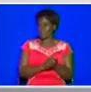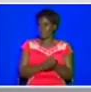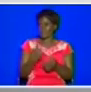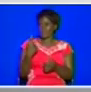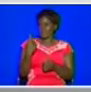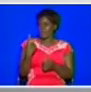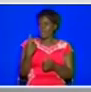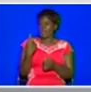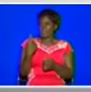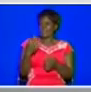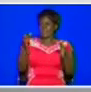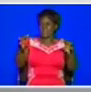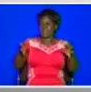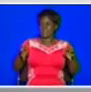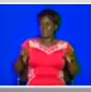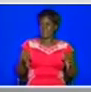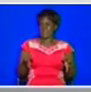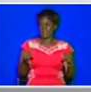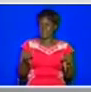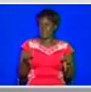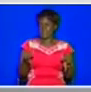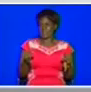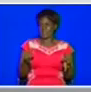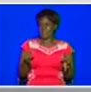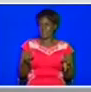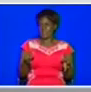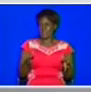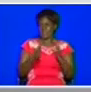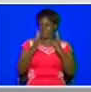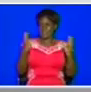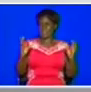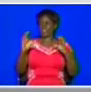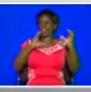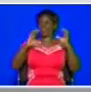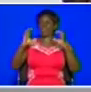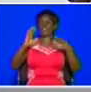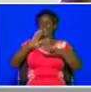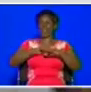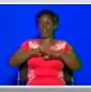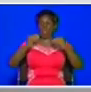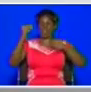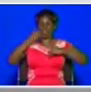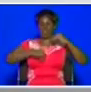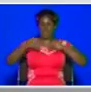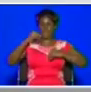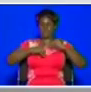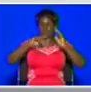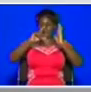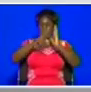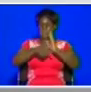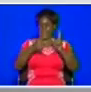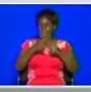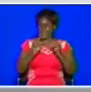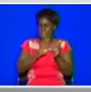way and the Treasury cooks them the other. This was, you know, part of the wider conversation on corruption, which we'll get to in just a minute. But